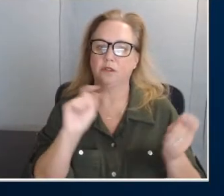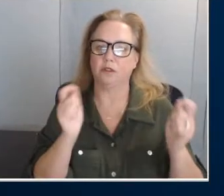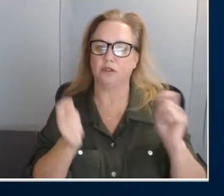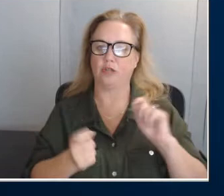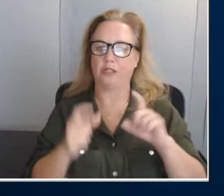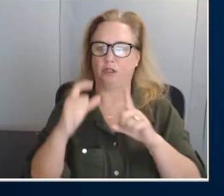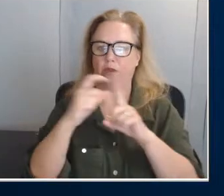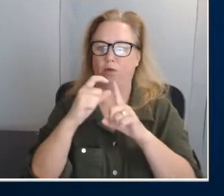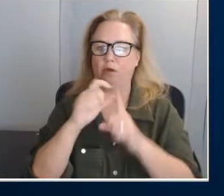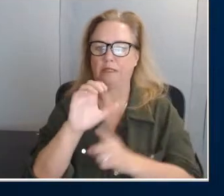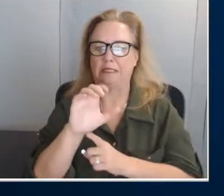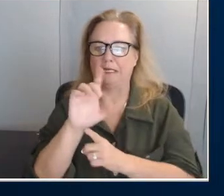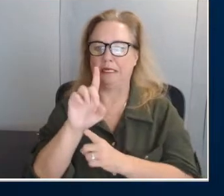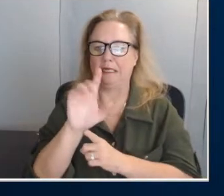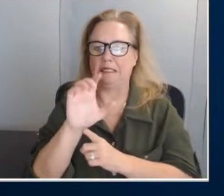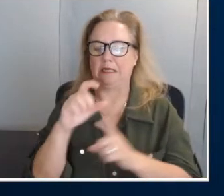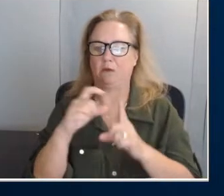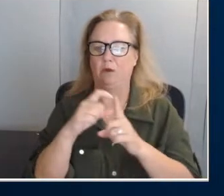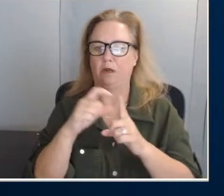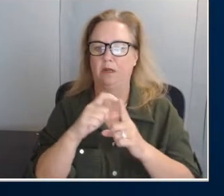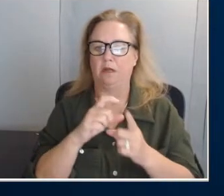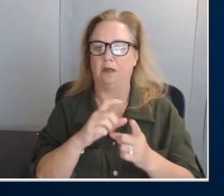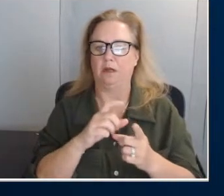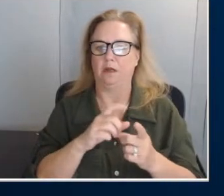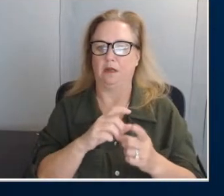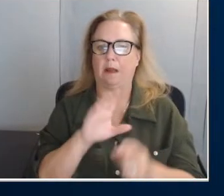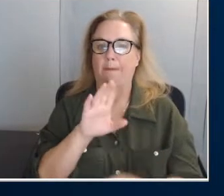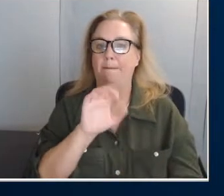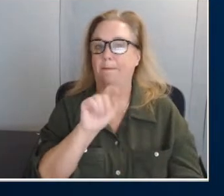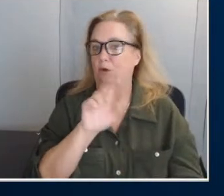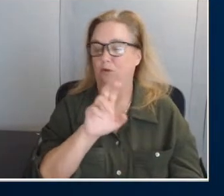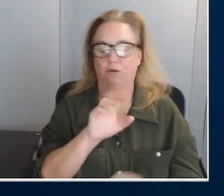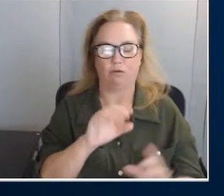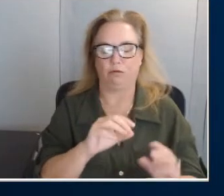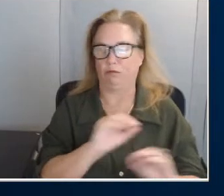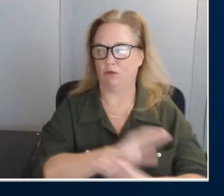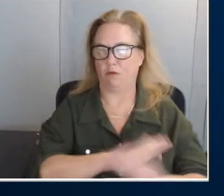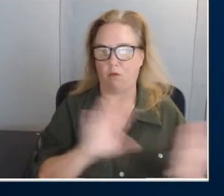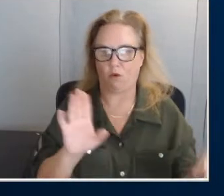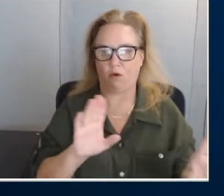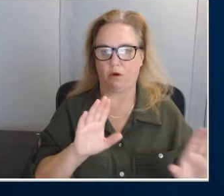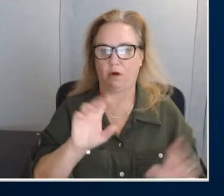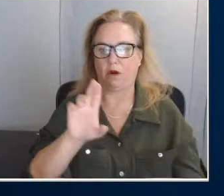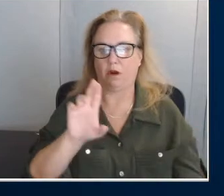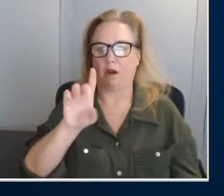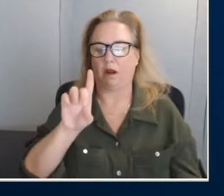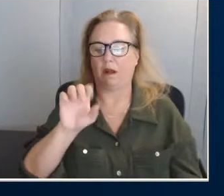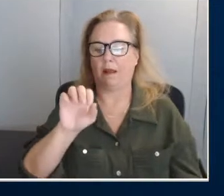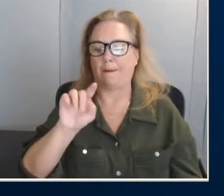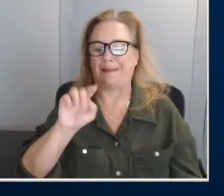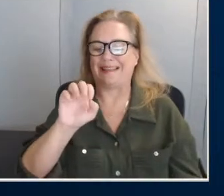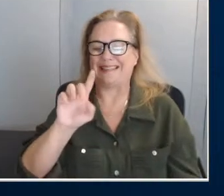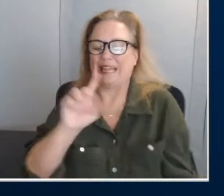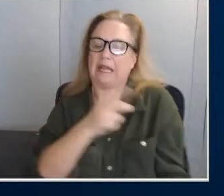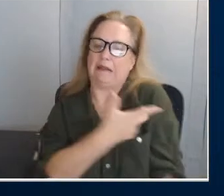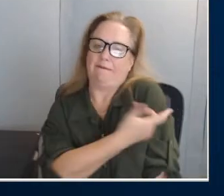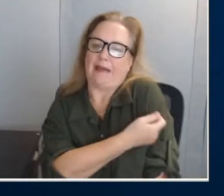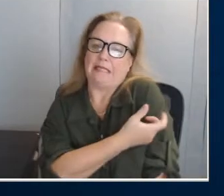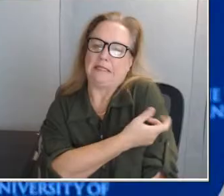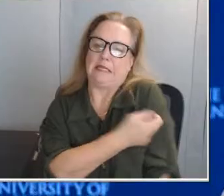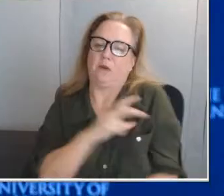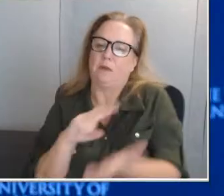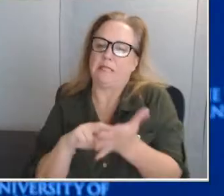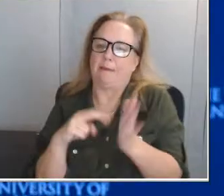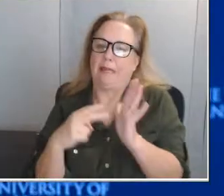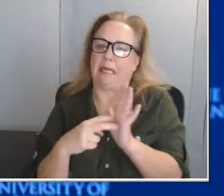the CDC is using. It stopped calling this a booster and instead calling it an updated vaccine. What does that mean? Yeah, I mean, I